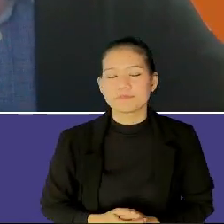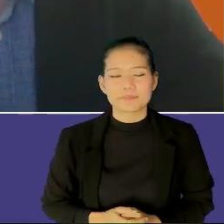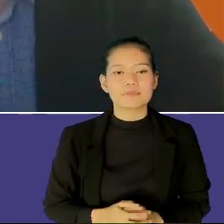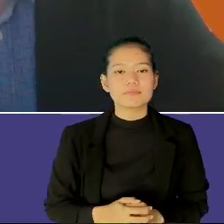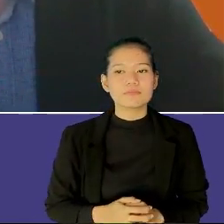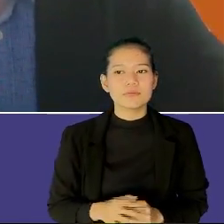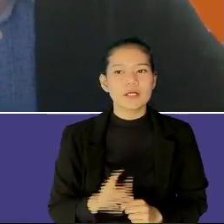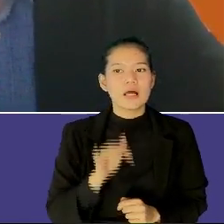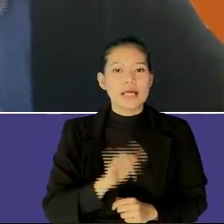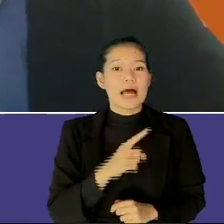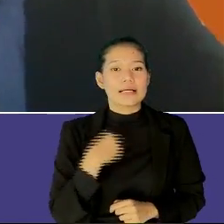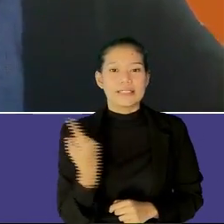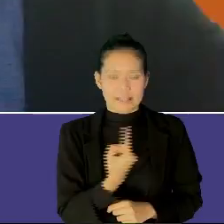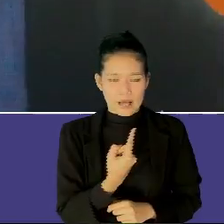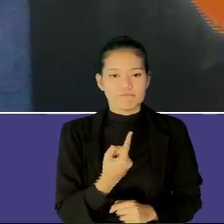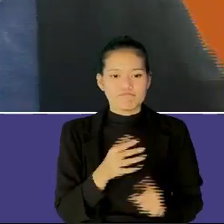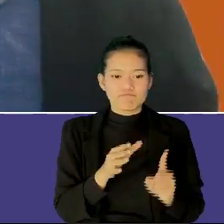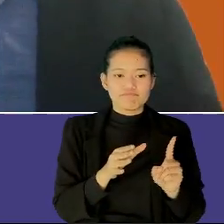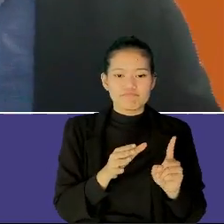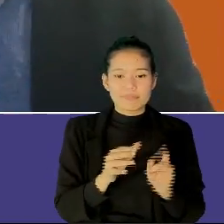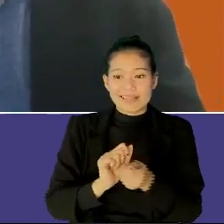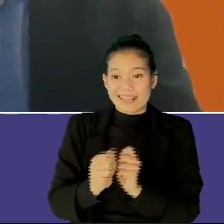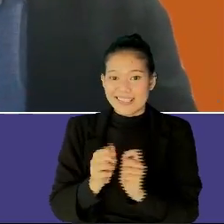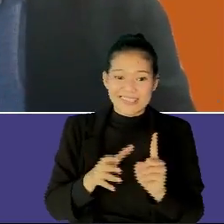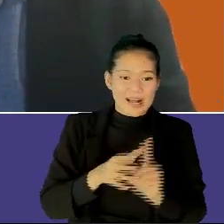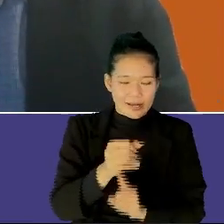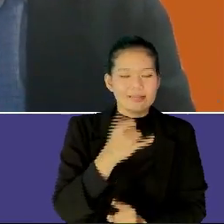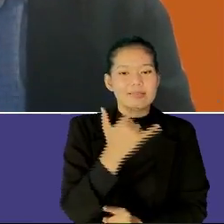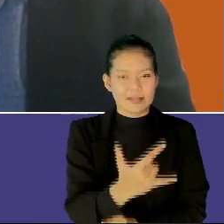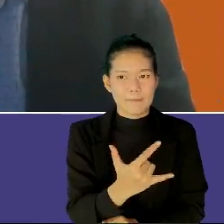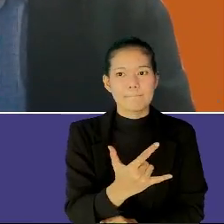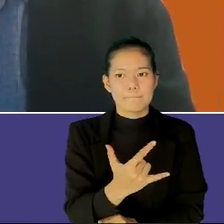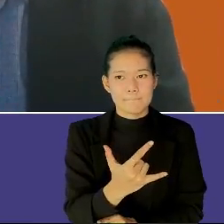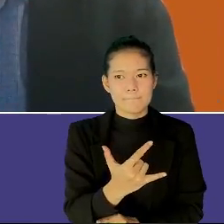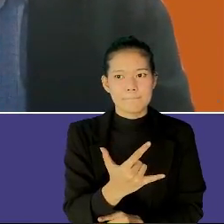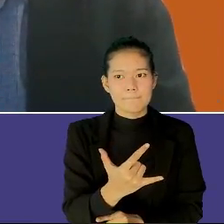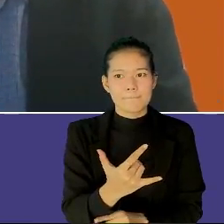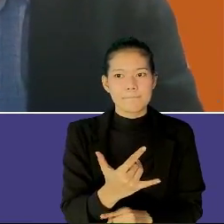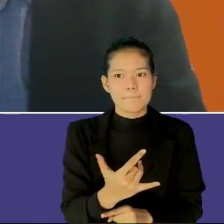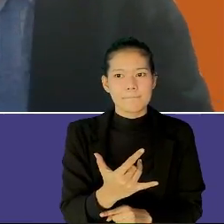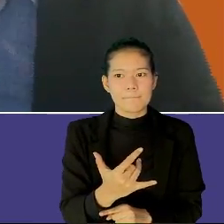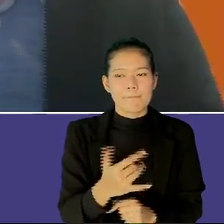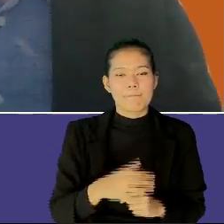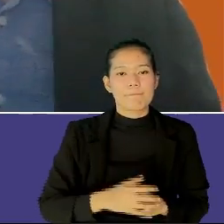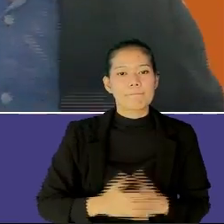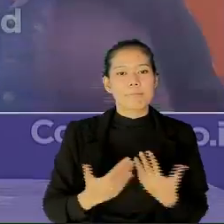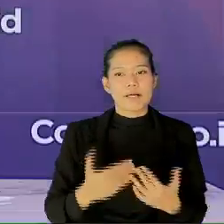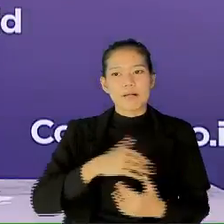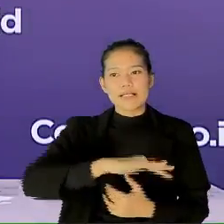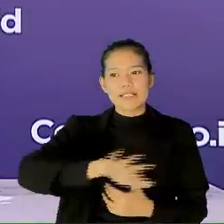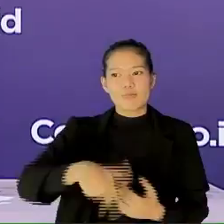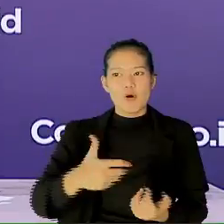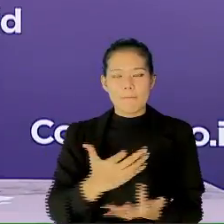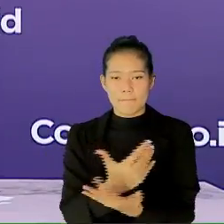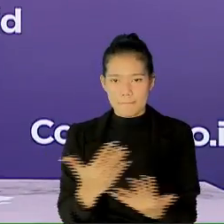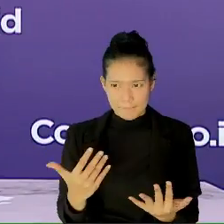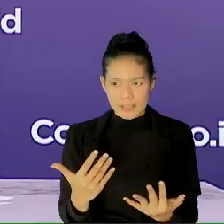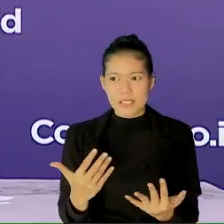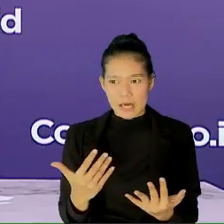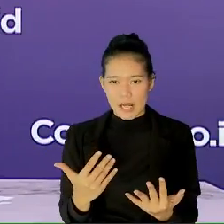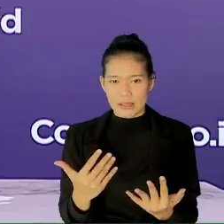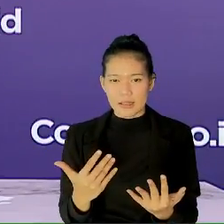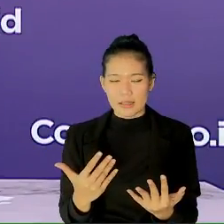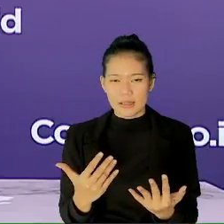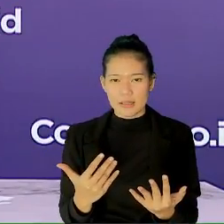have the same target, but we want to make sure that the target will be met not only by